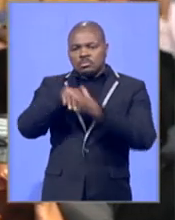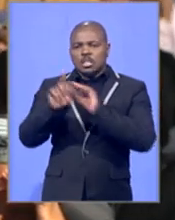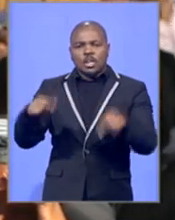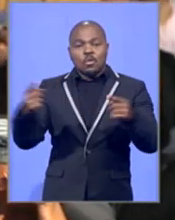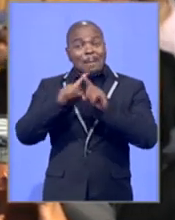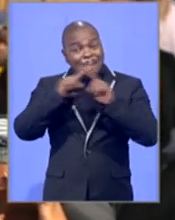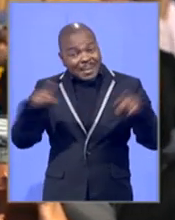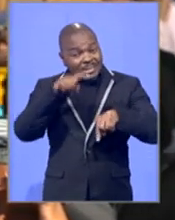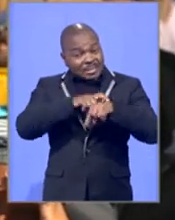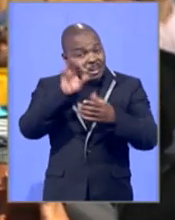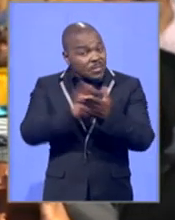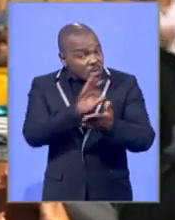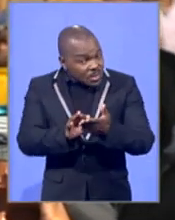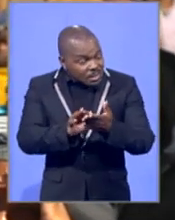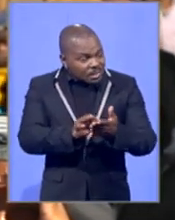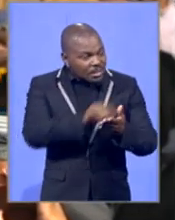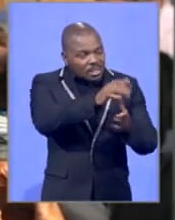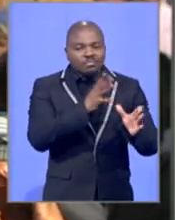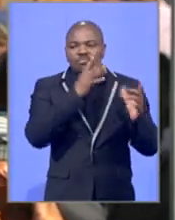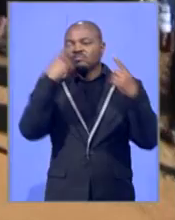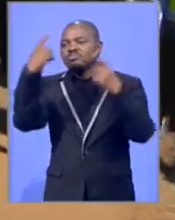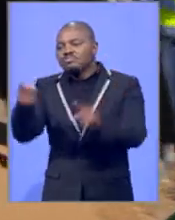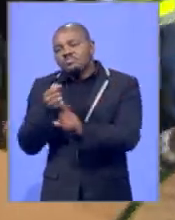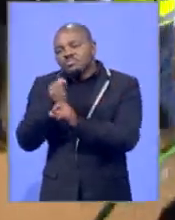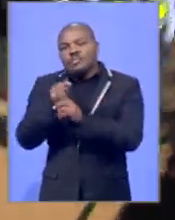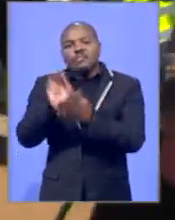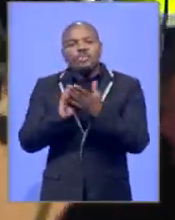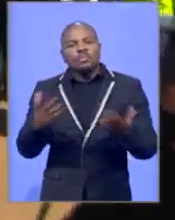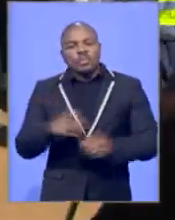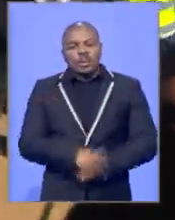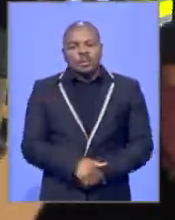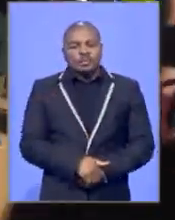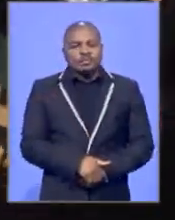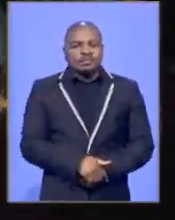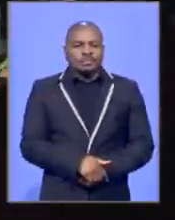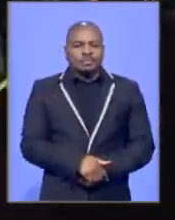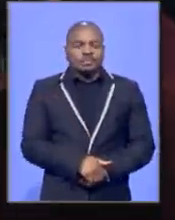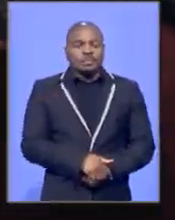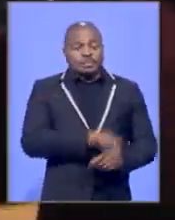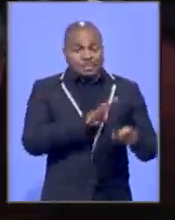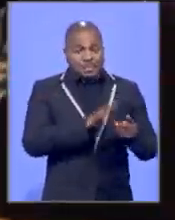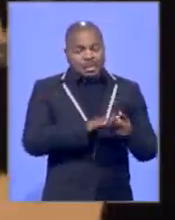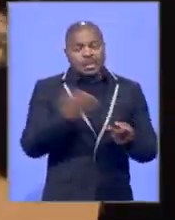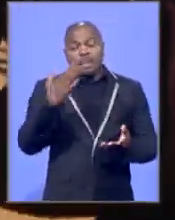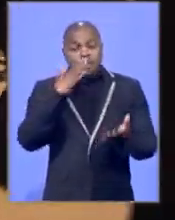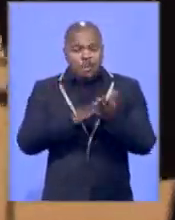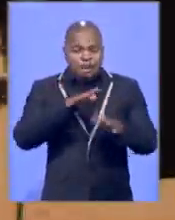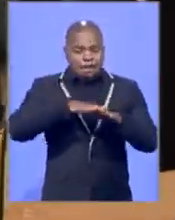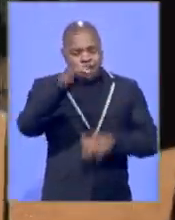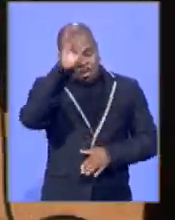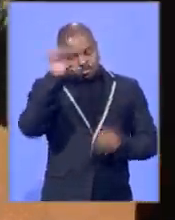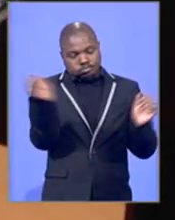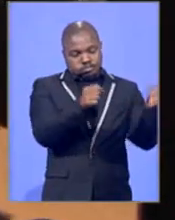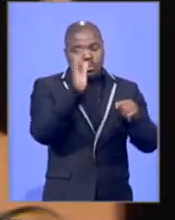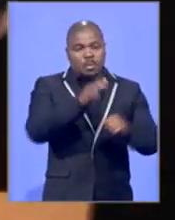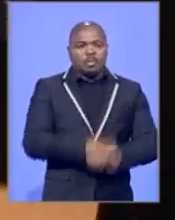elections, we are here in numbers. O bile le tshepiso ya go oketsa palo ya maphodisa ka lefelong le.